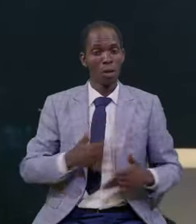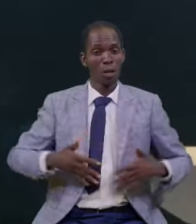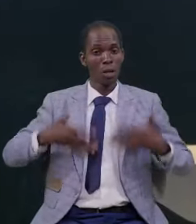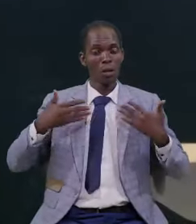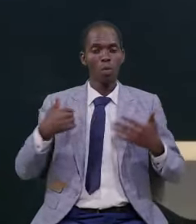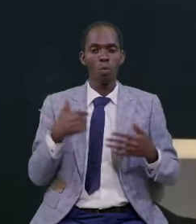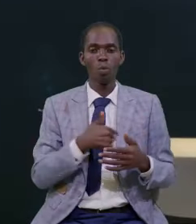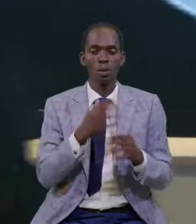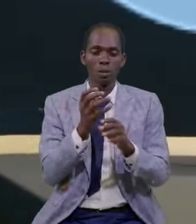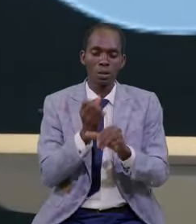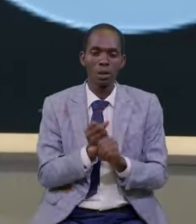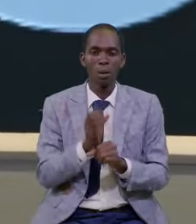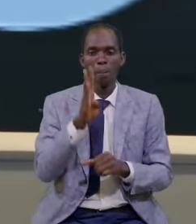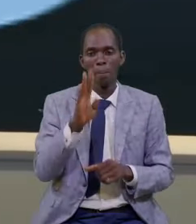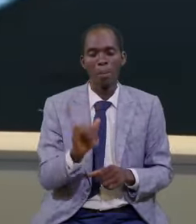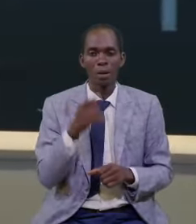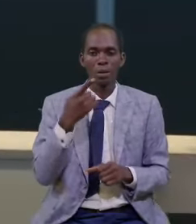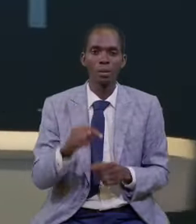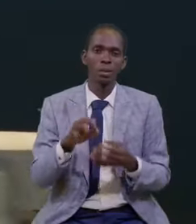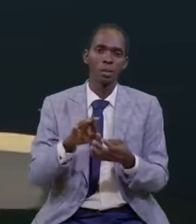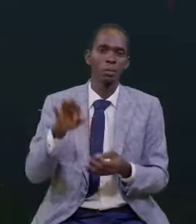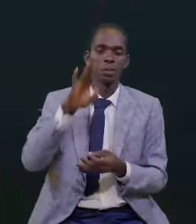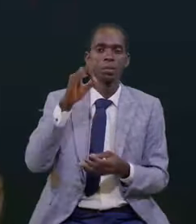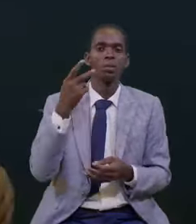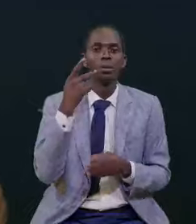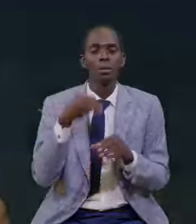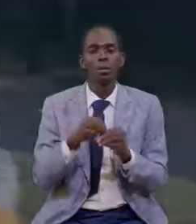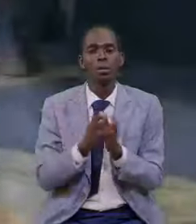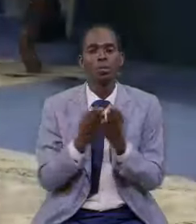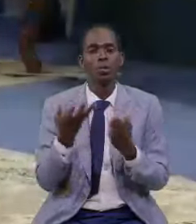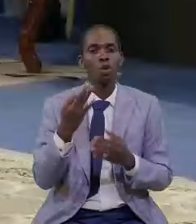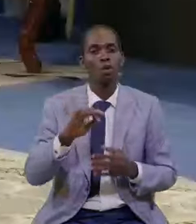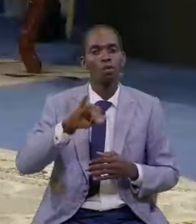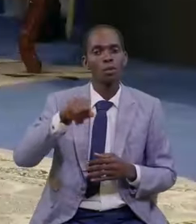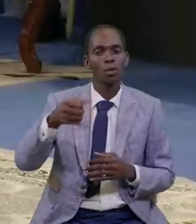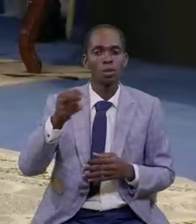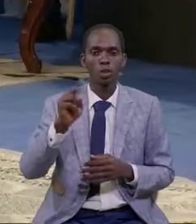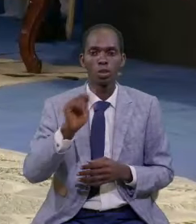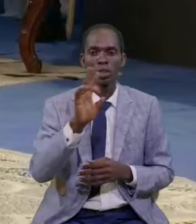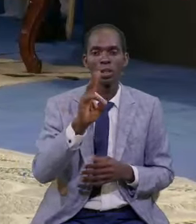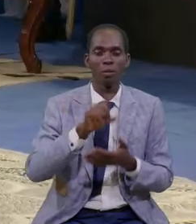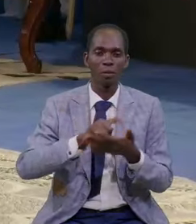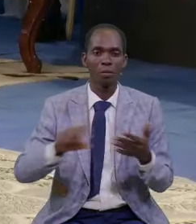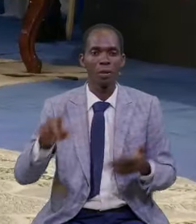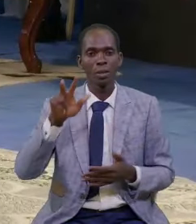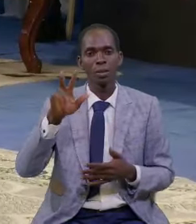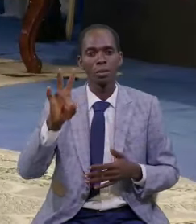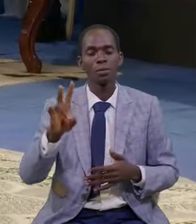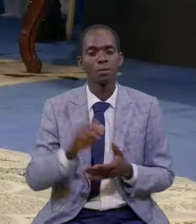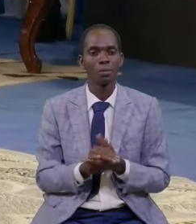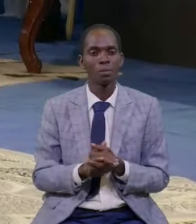Spirit. Look at John again, chapter 7, reading from verse 37. The